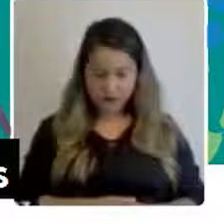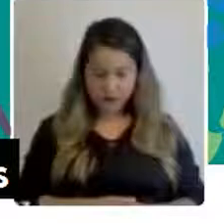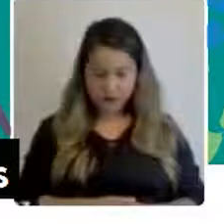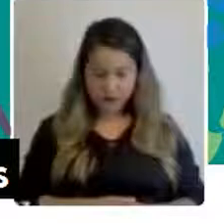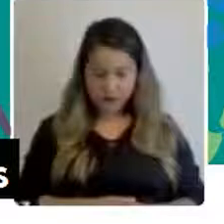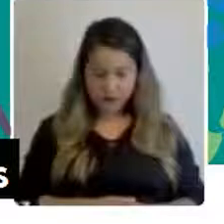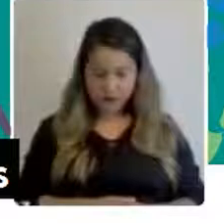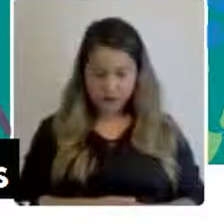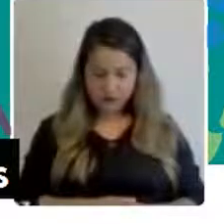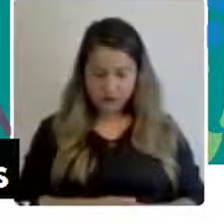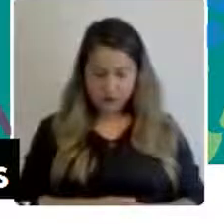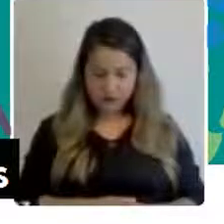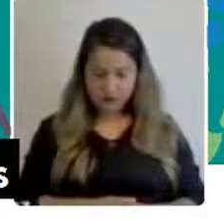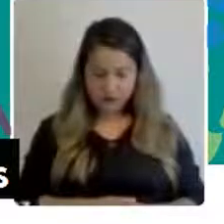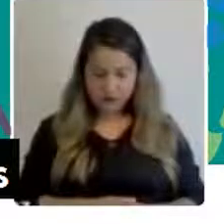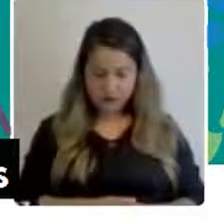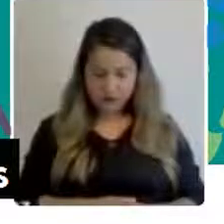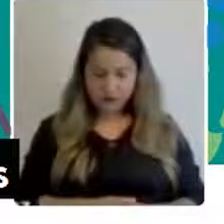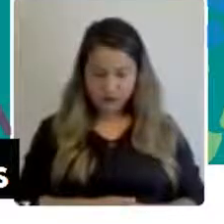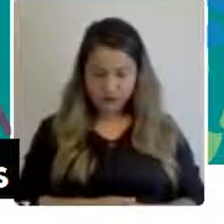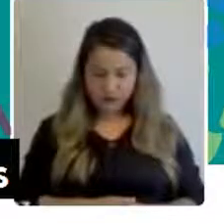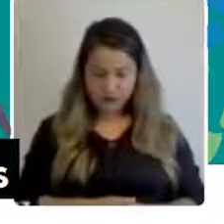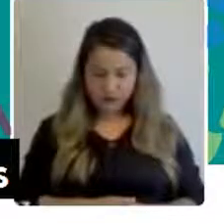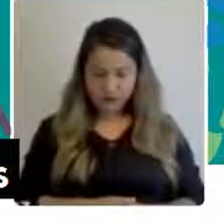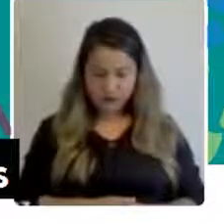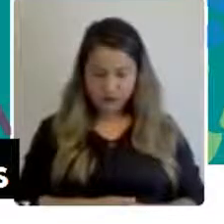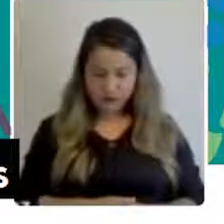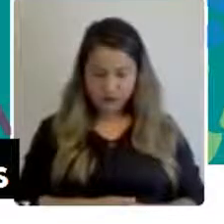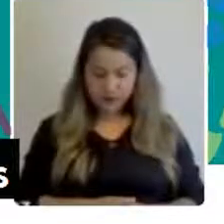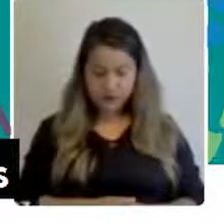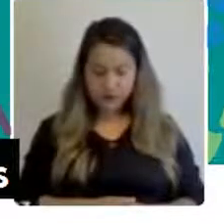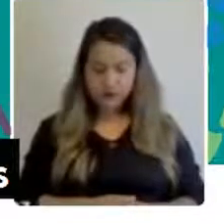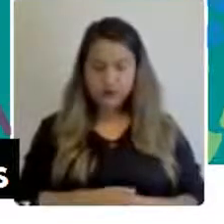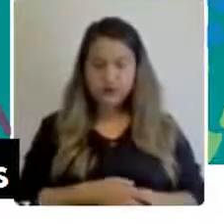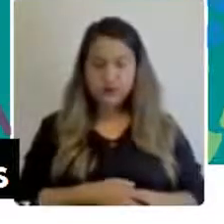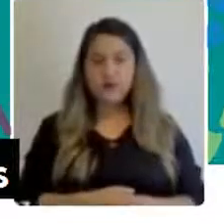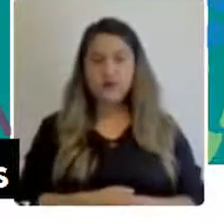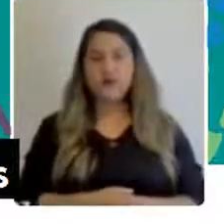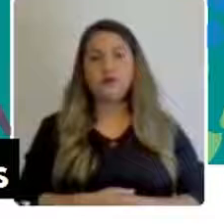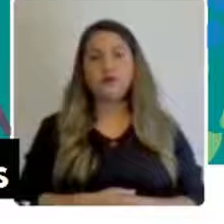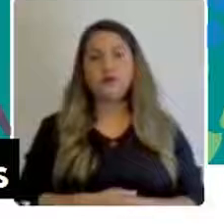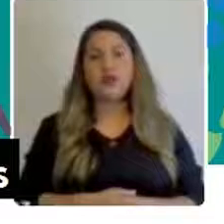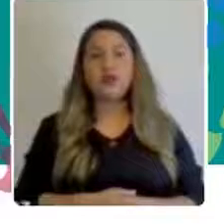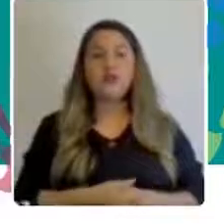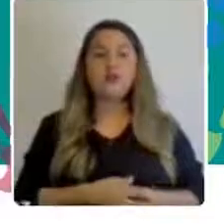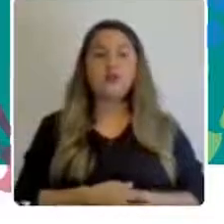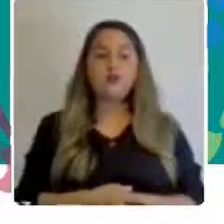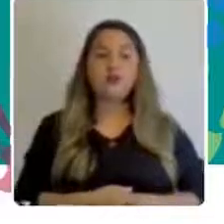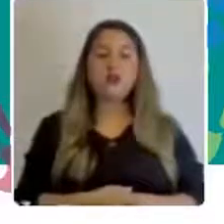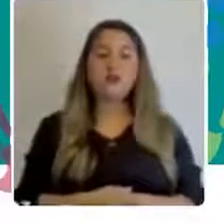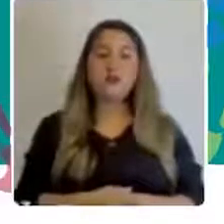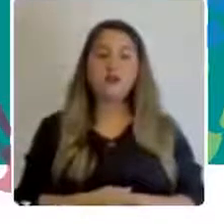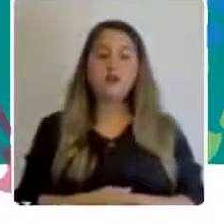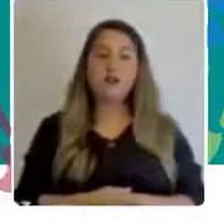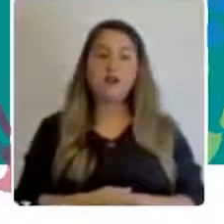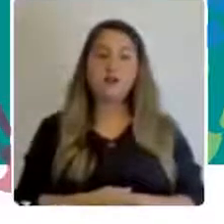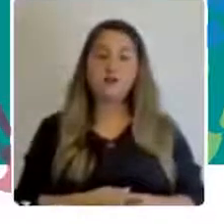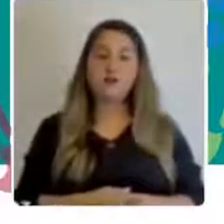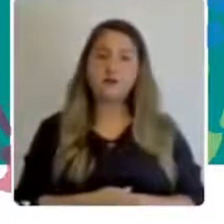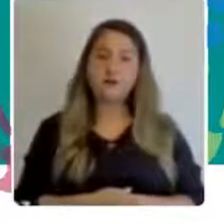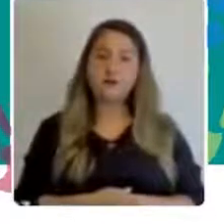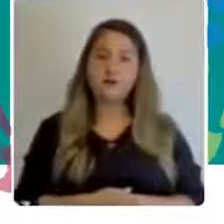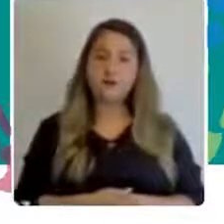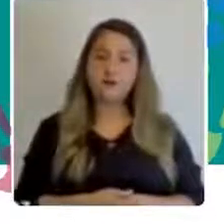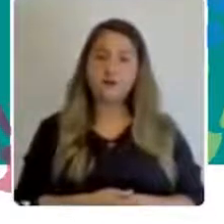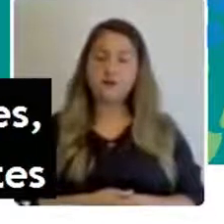have to be cognizant of the cultural, ethical, legal, and social issues related to data gathering